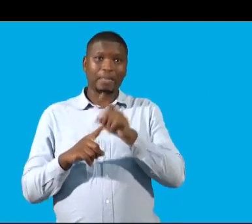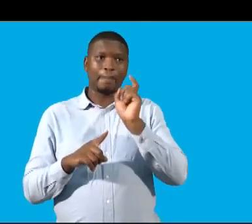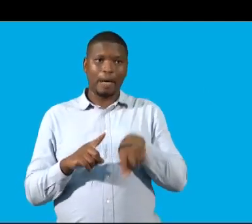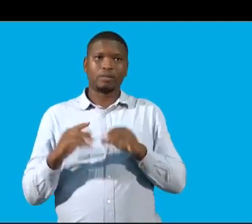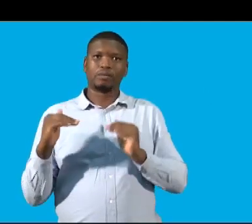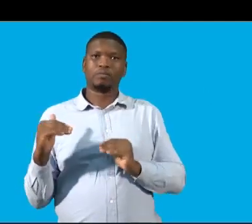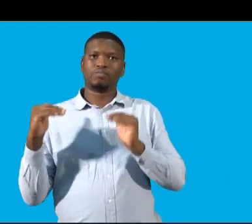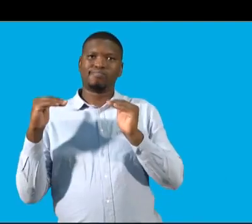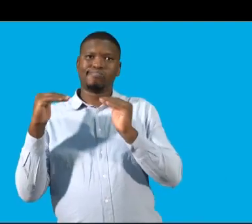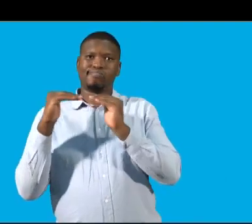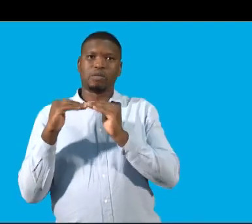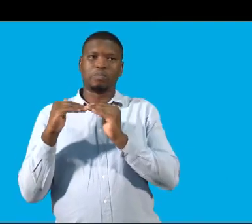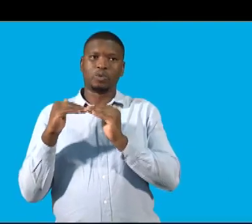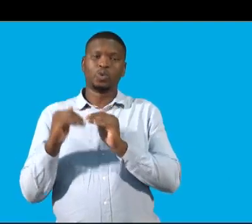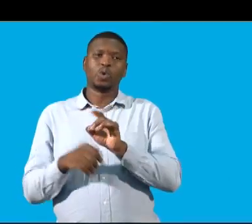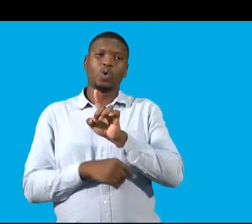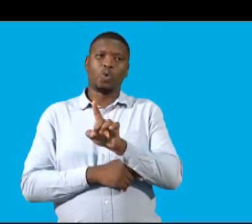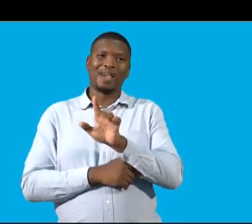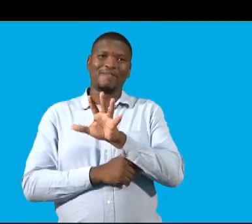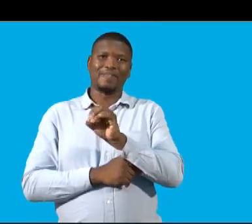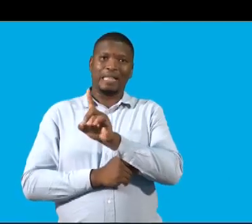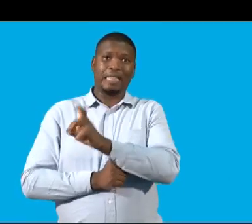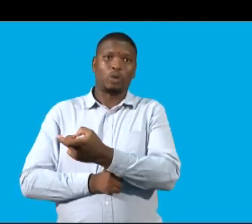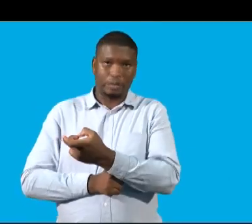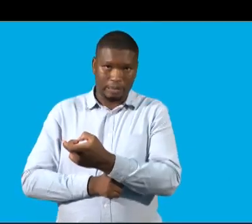2,711,662,406X must be equal to this